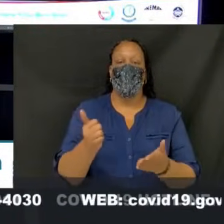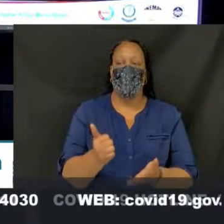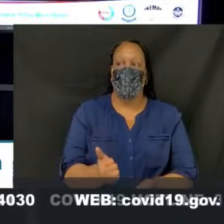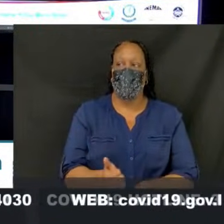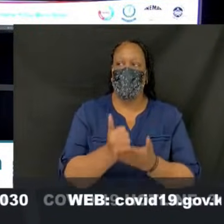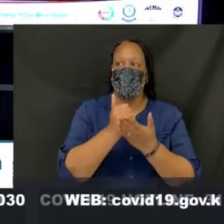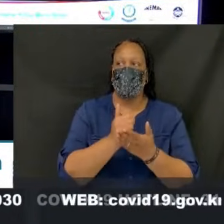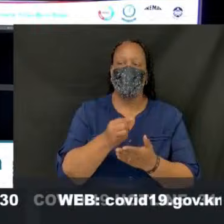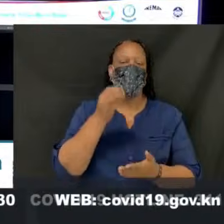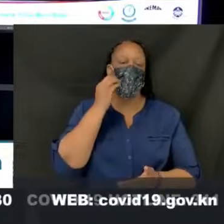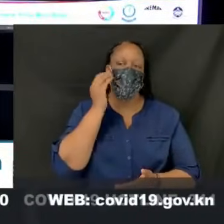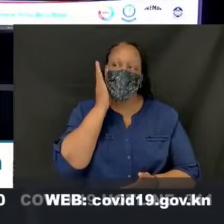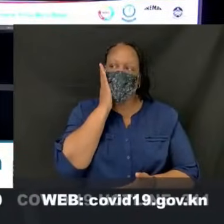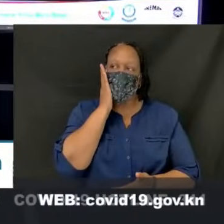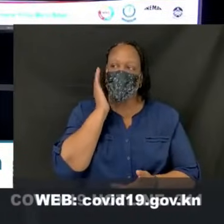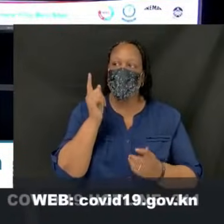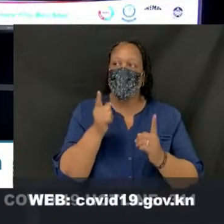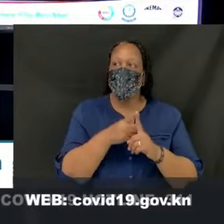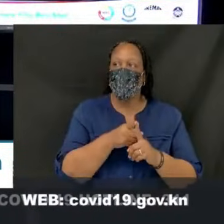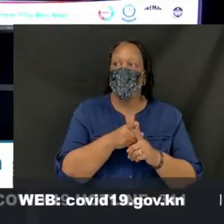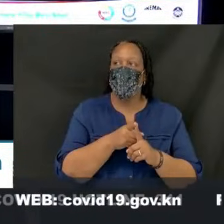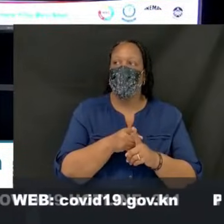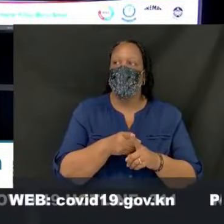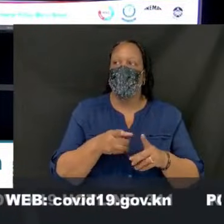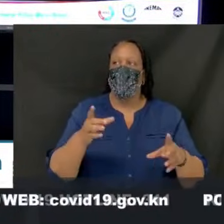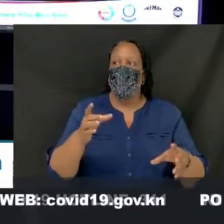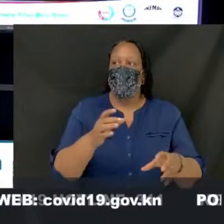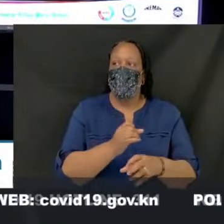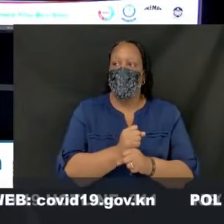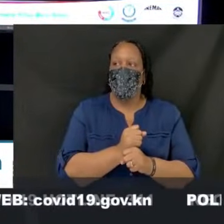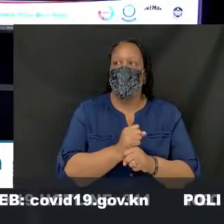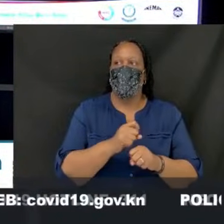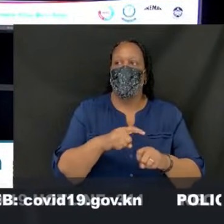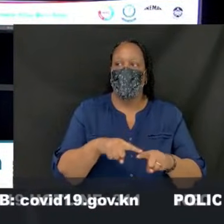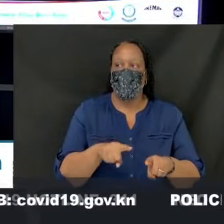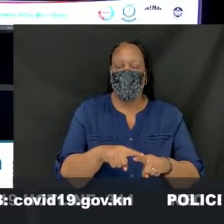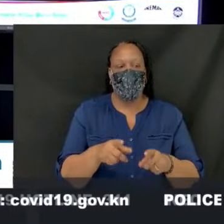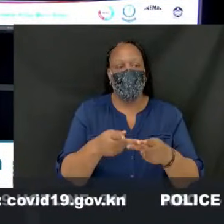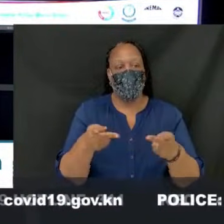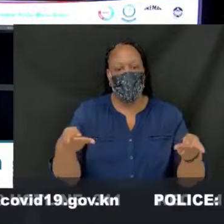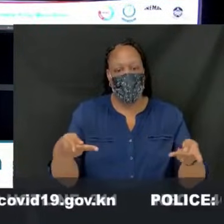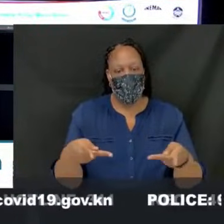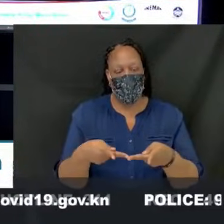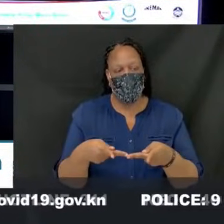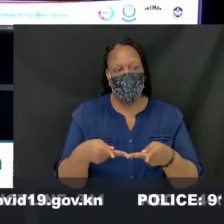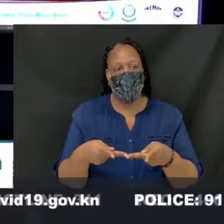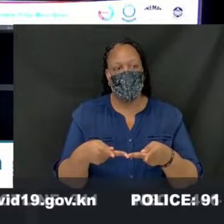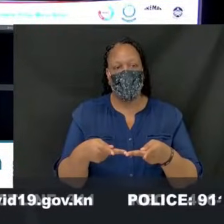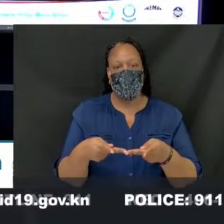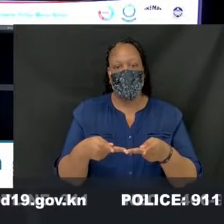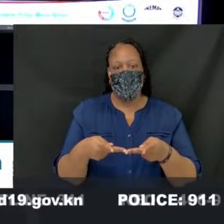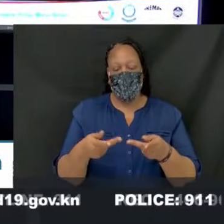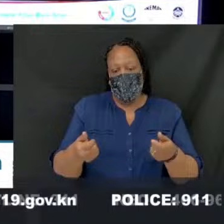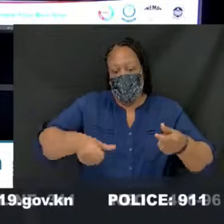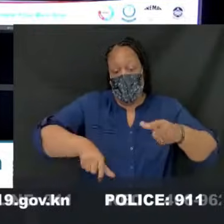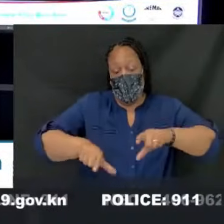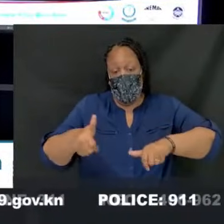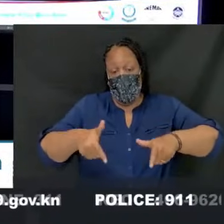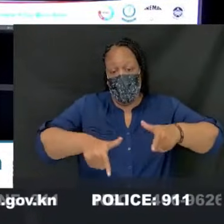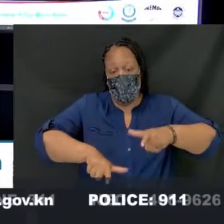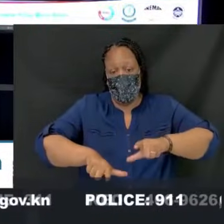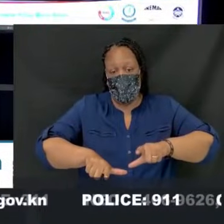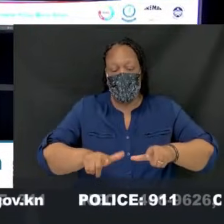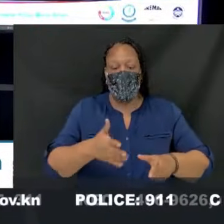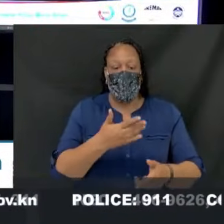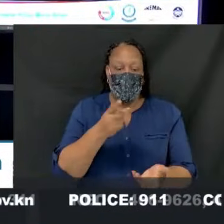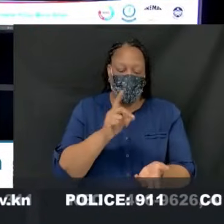by allowing the hoteliers to be able to contract the services of the labs and having certified doctors and